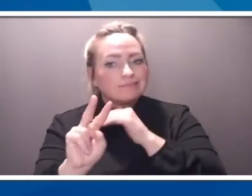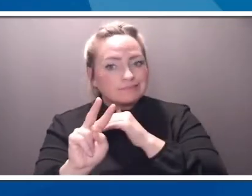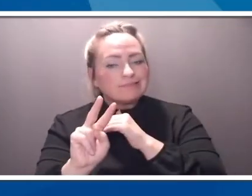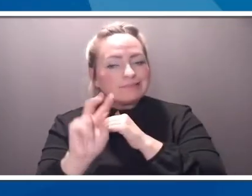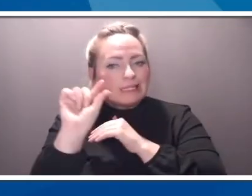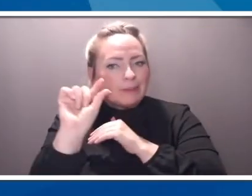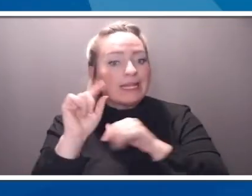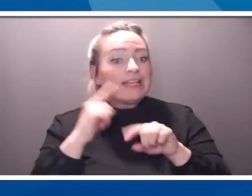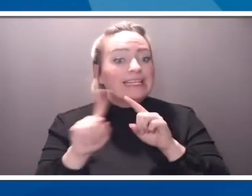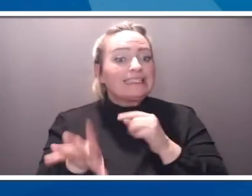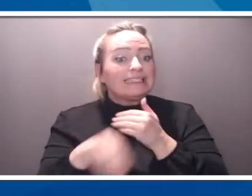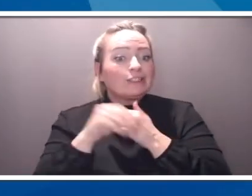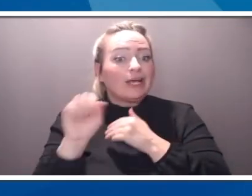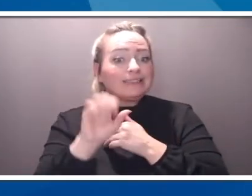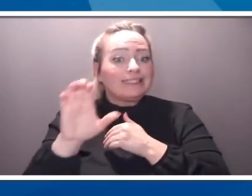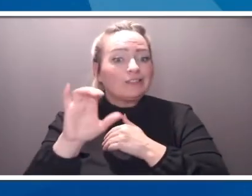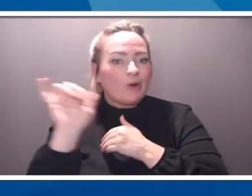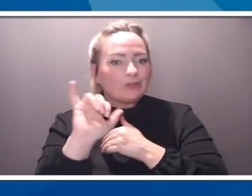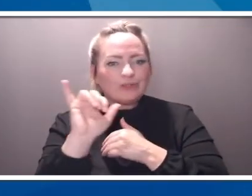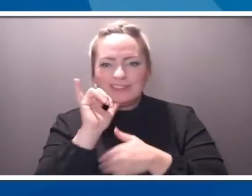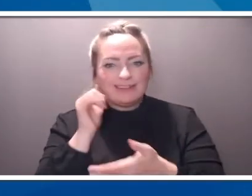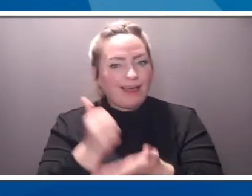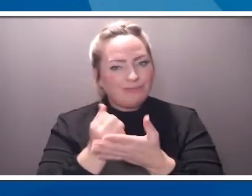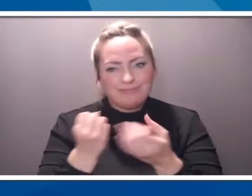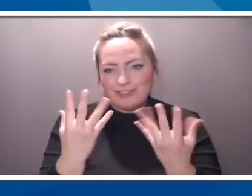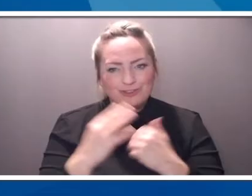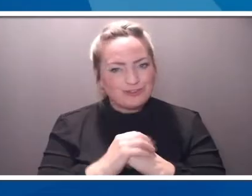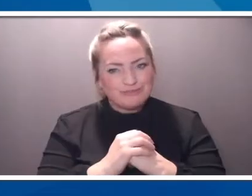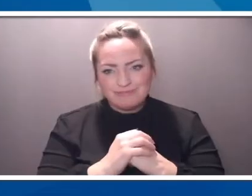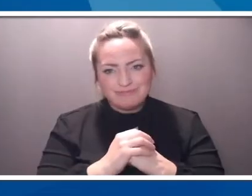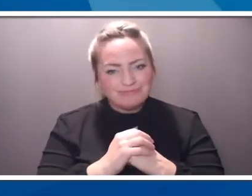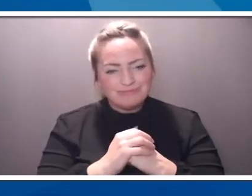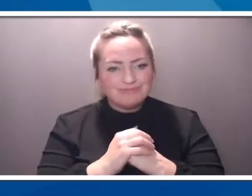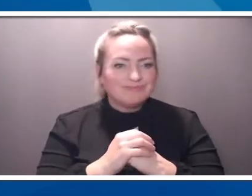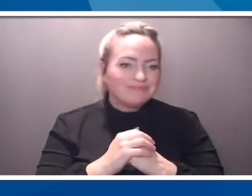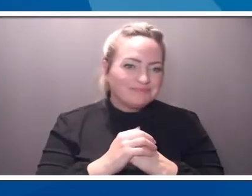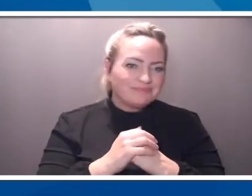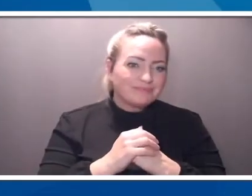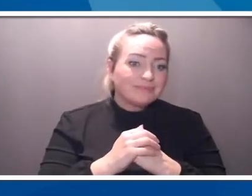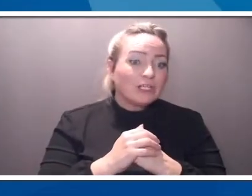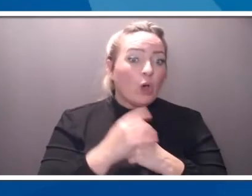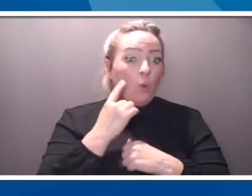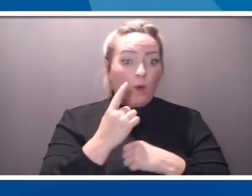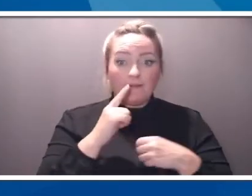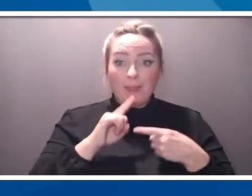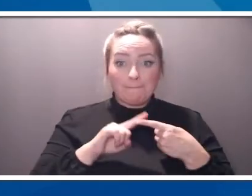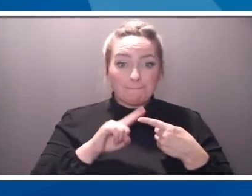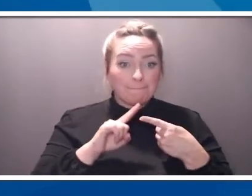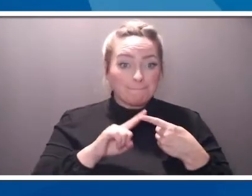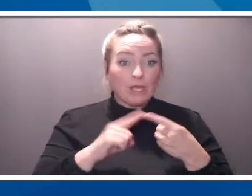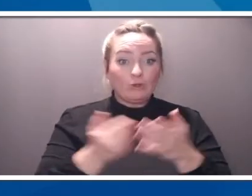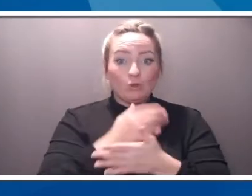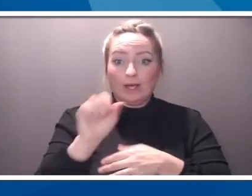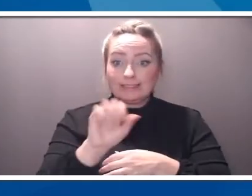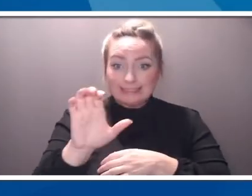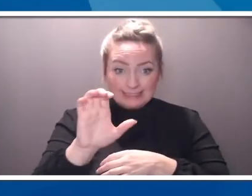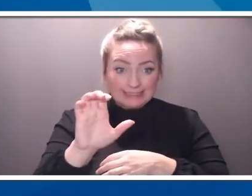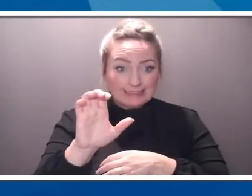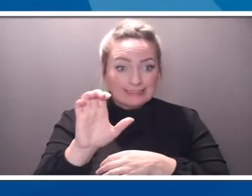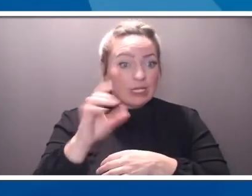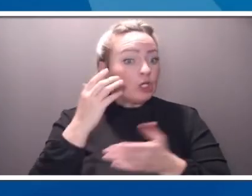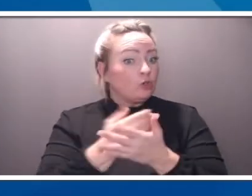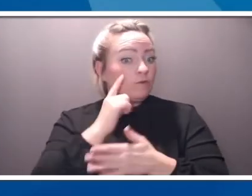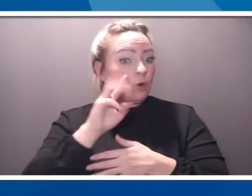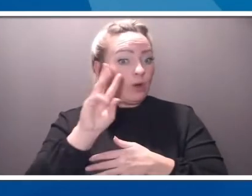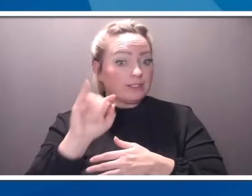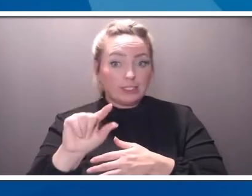bit of foreshadowing, these additional SCs also really didn't help that much. So one of these